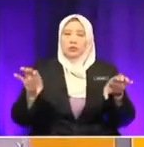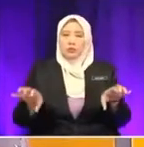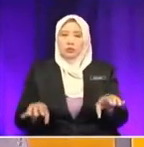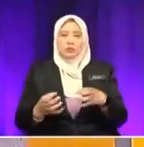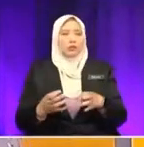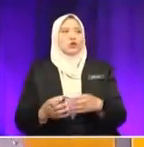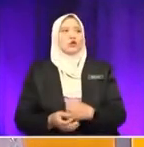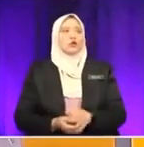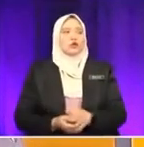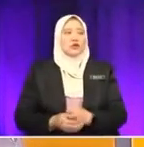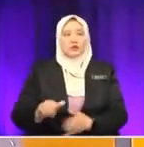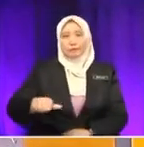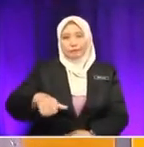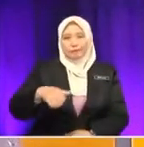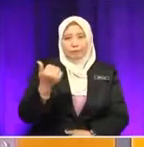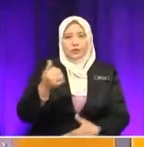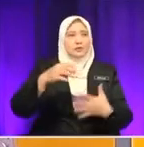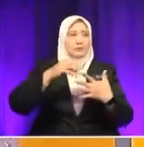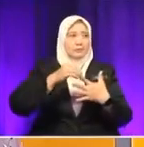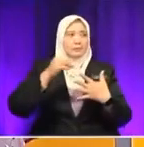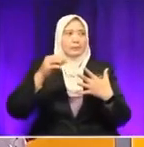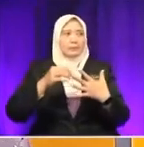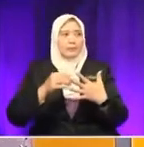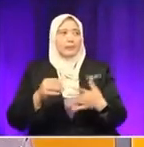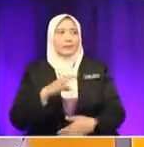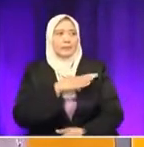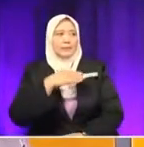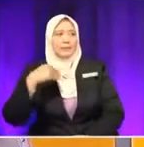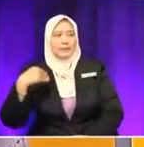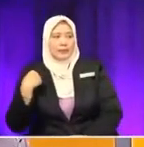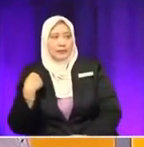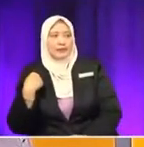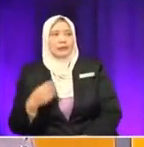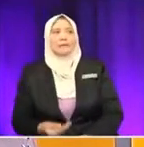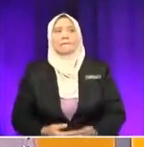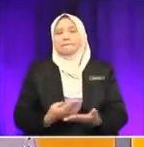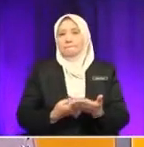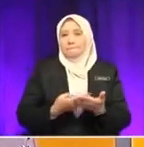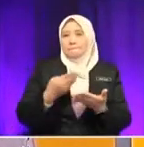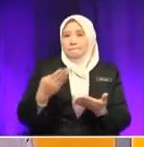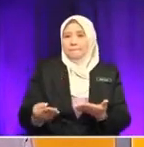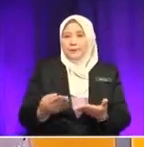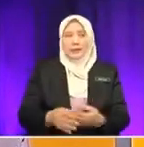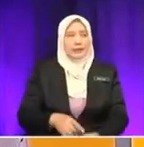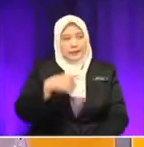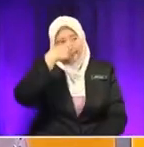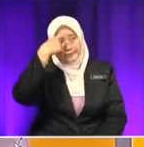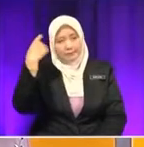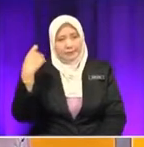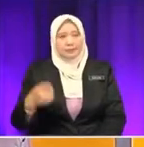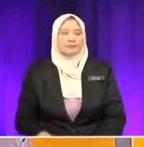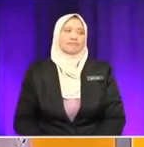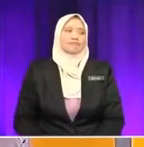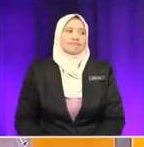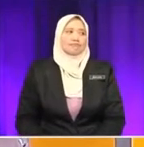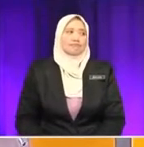create that repertoire of, mm-hmm. It's like passing baton to your partner. Okay. Okay. So now, these